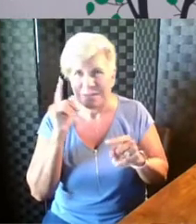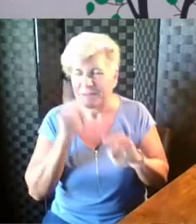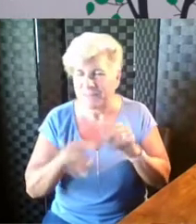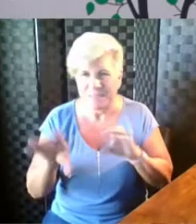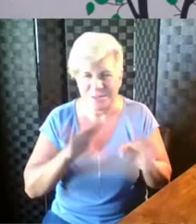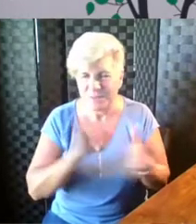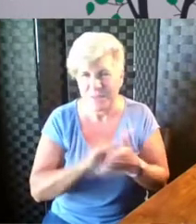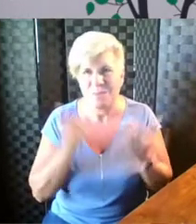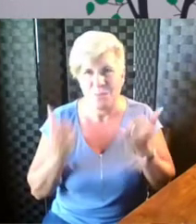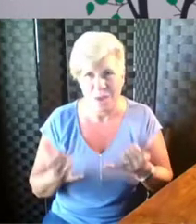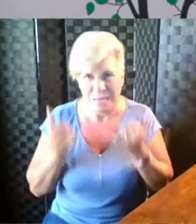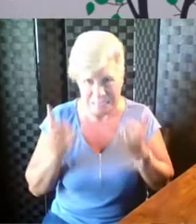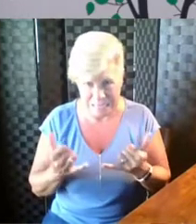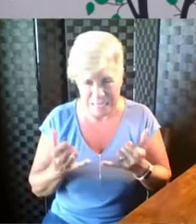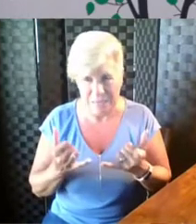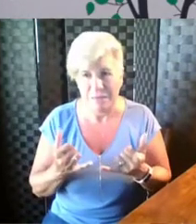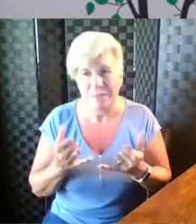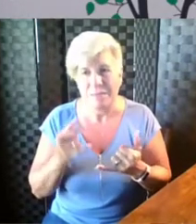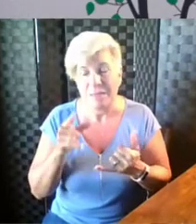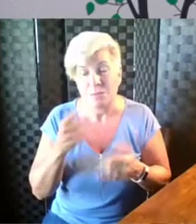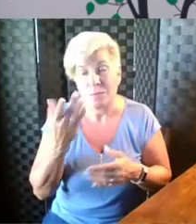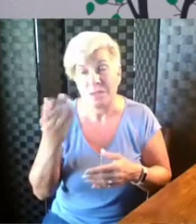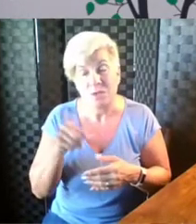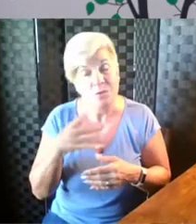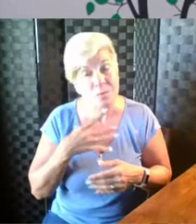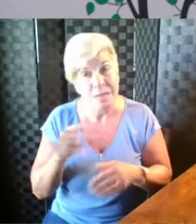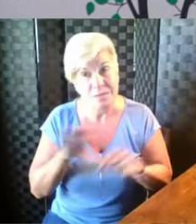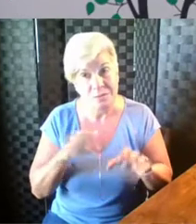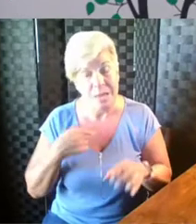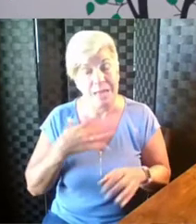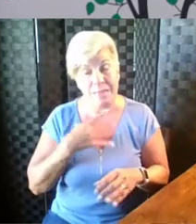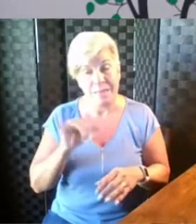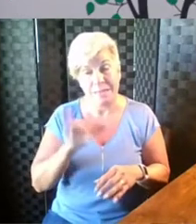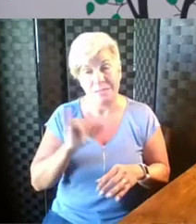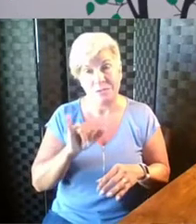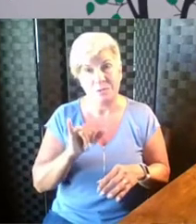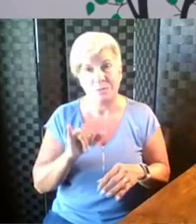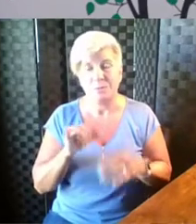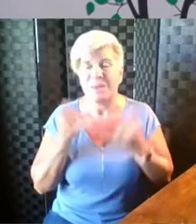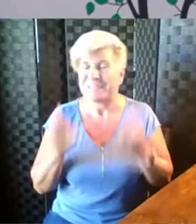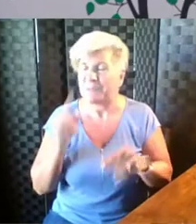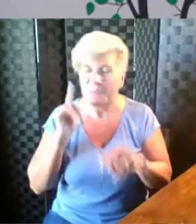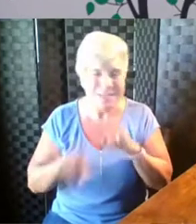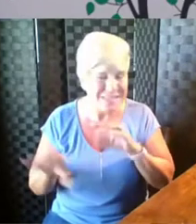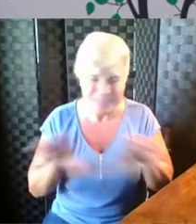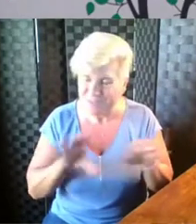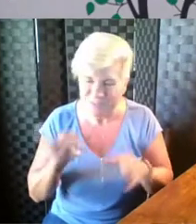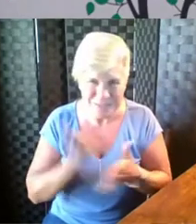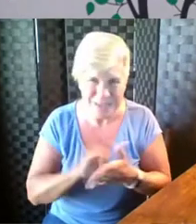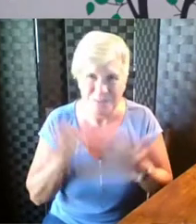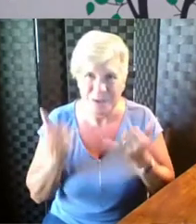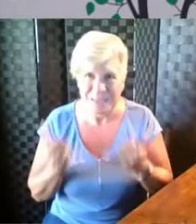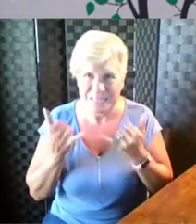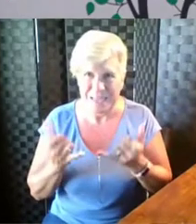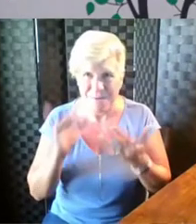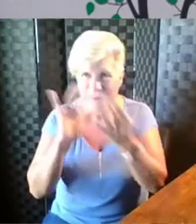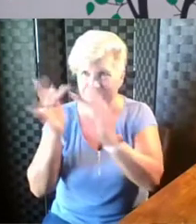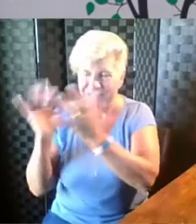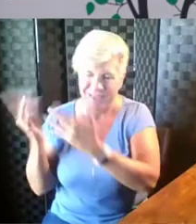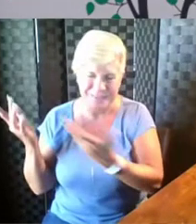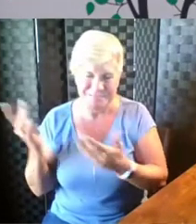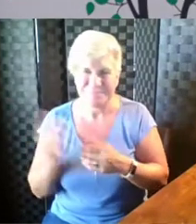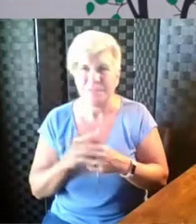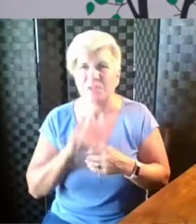is definitely a strategy that you like to use. It's a strategy I like to use too. And I know that's not possible with how we're doing our learning